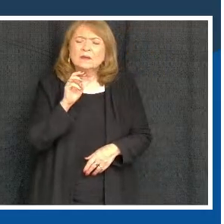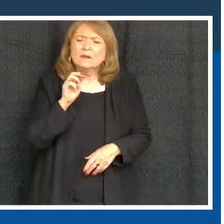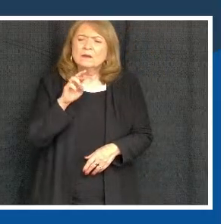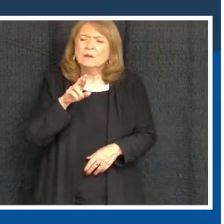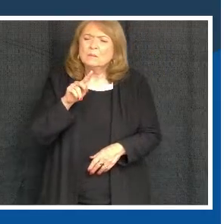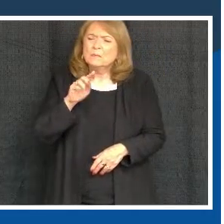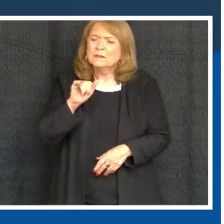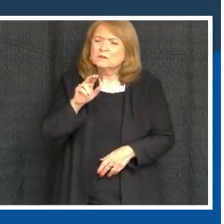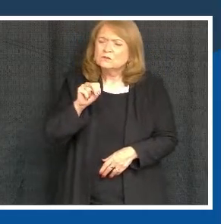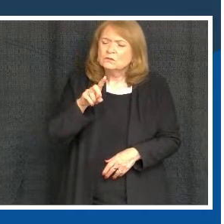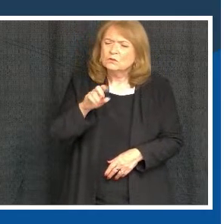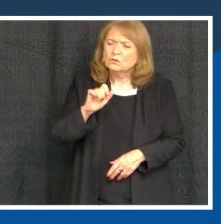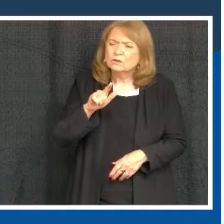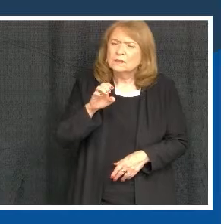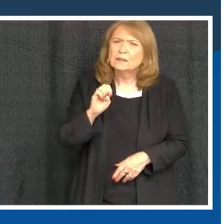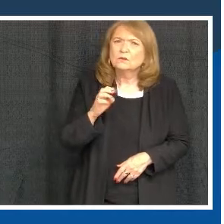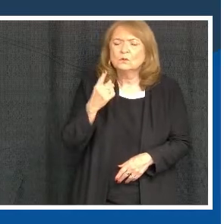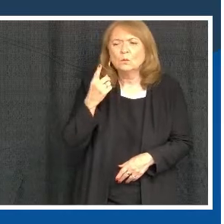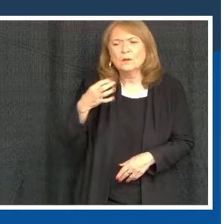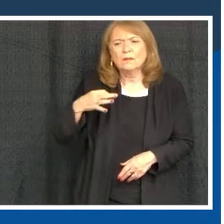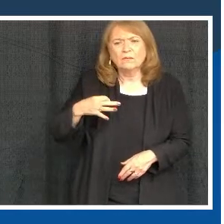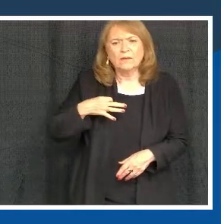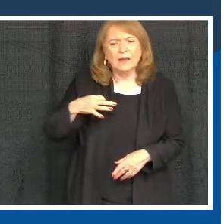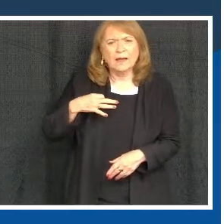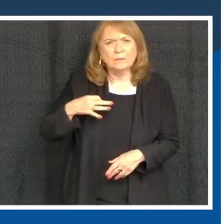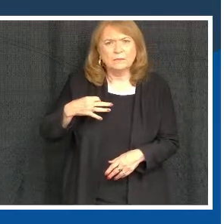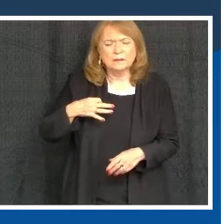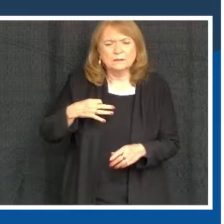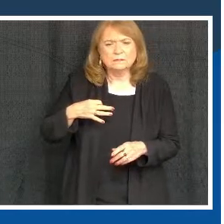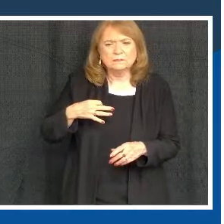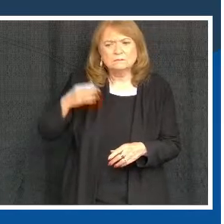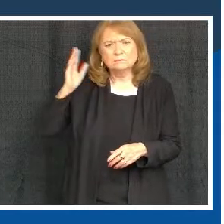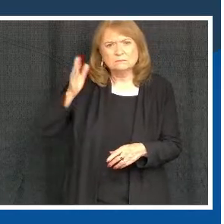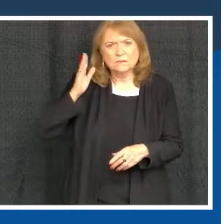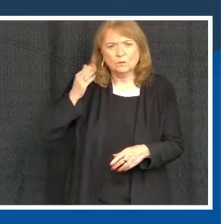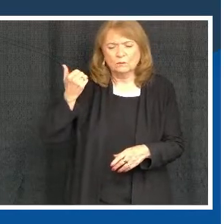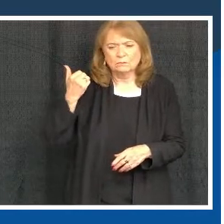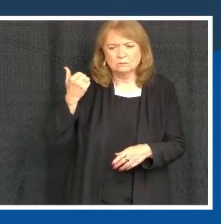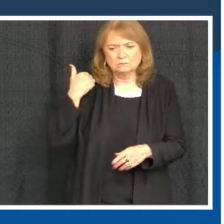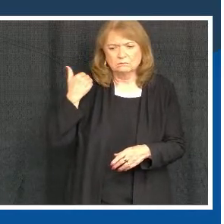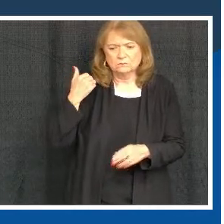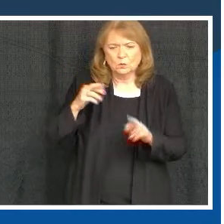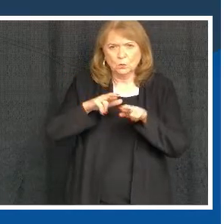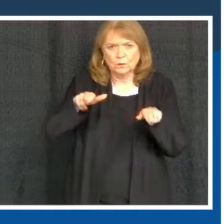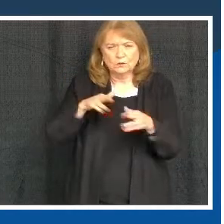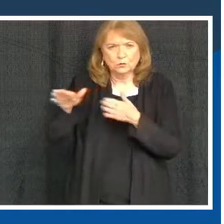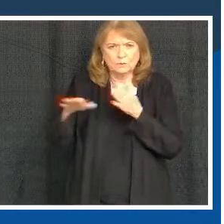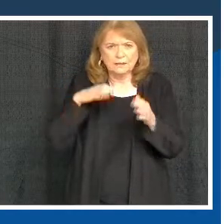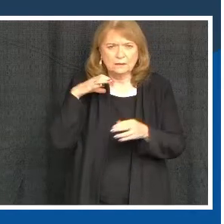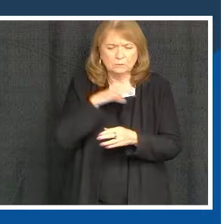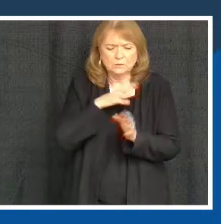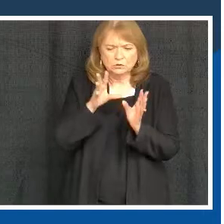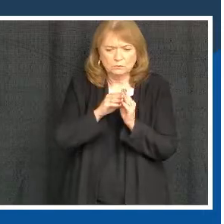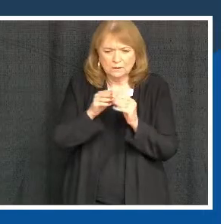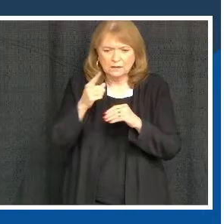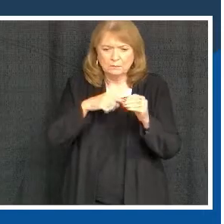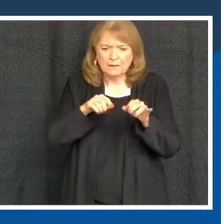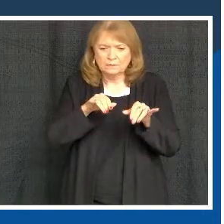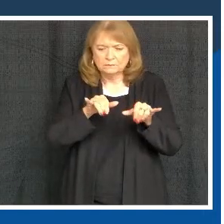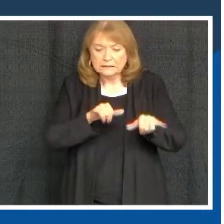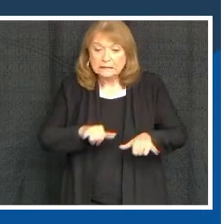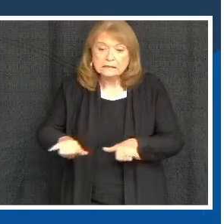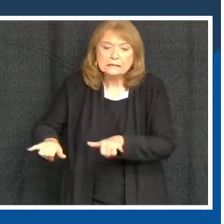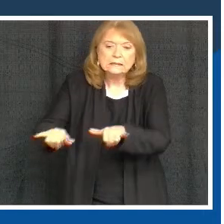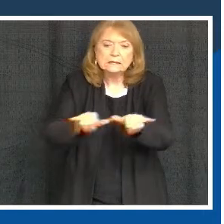of the applicant spoke at the Regional Planning Commission meeting regarding consistency